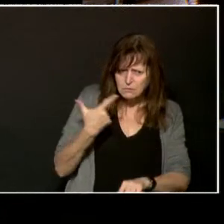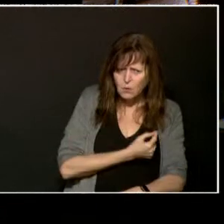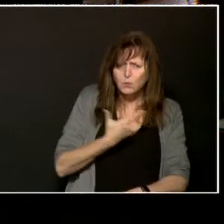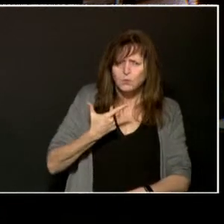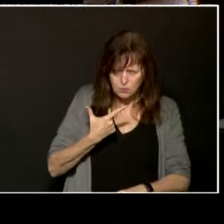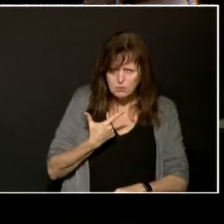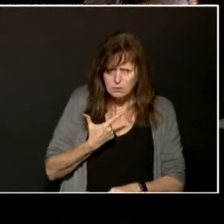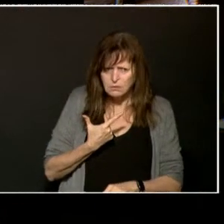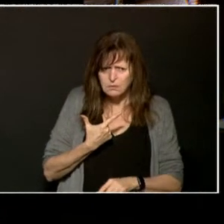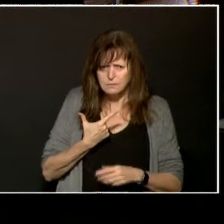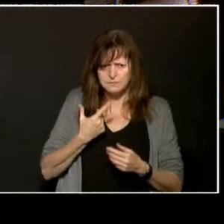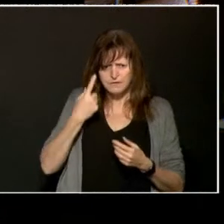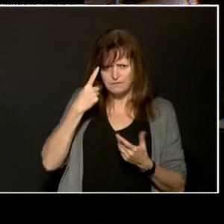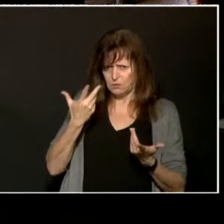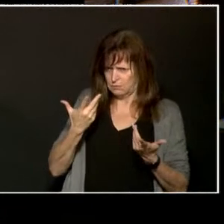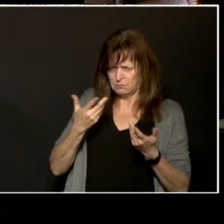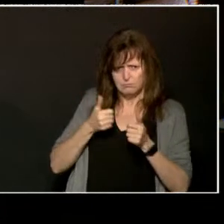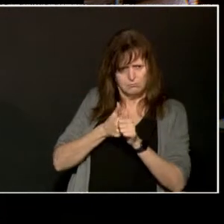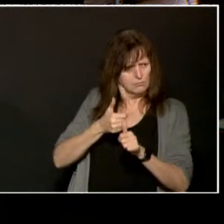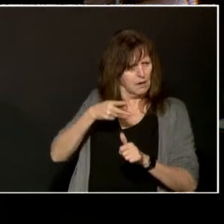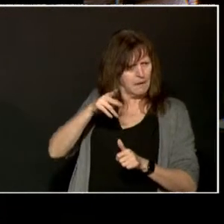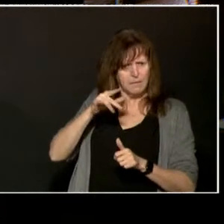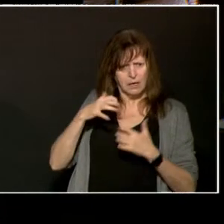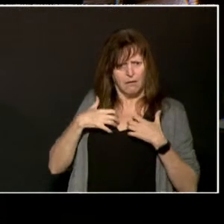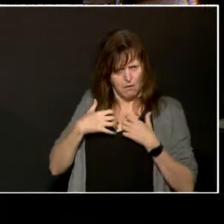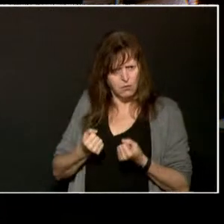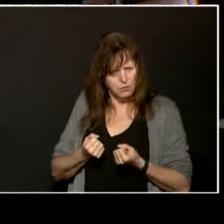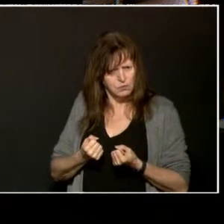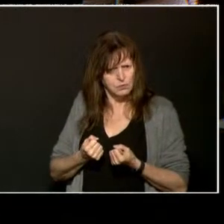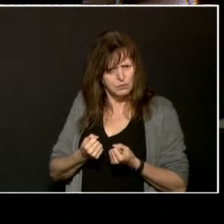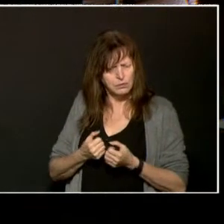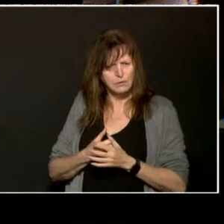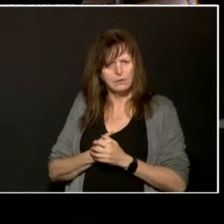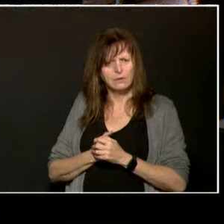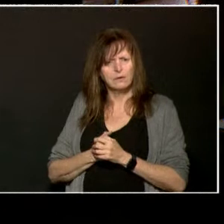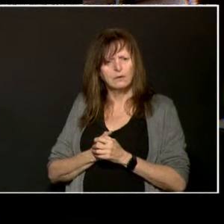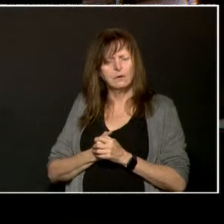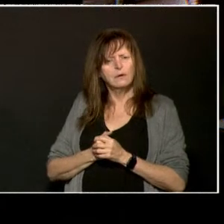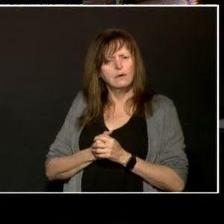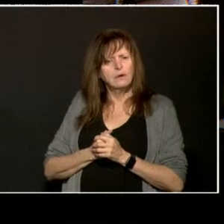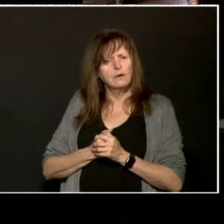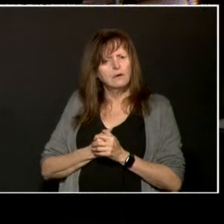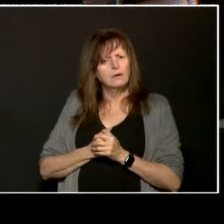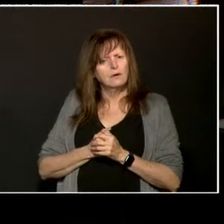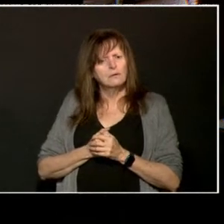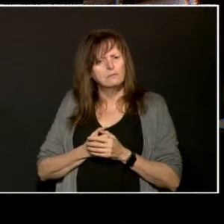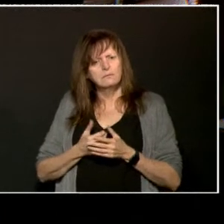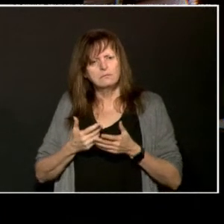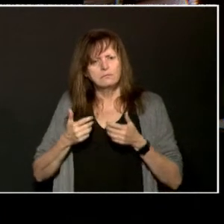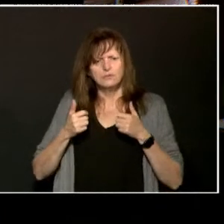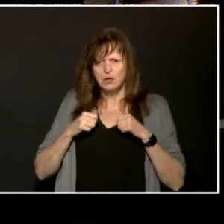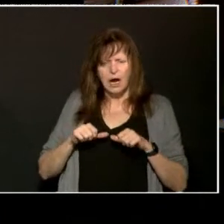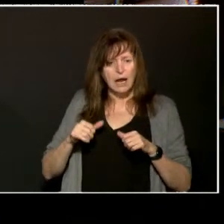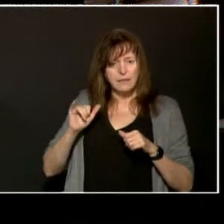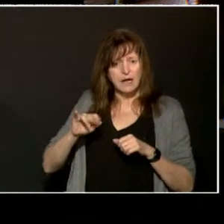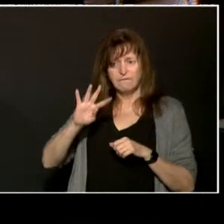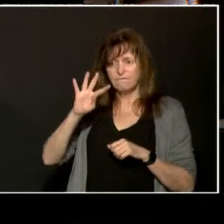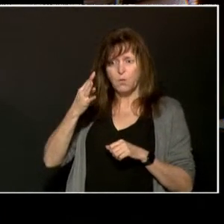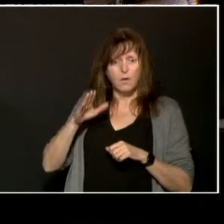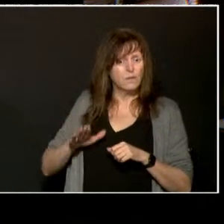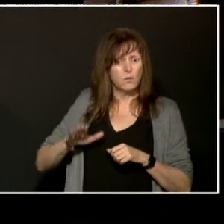perspective here of trying to reduce or minimize the risk of a fourth wave, is